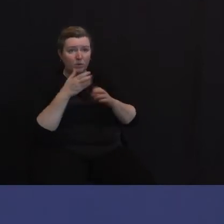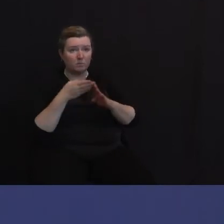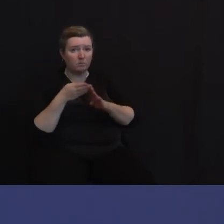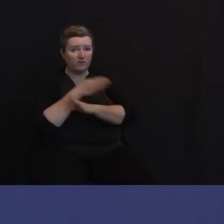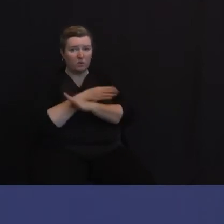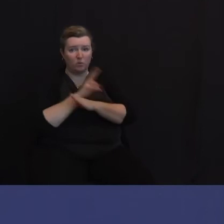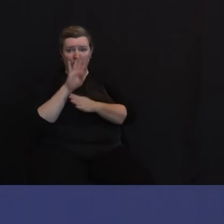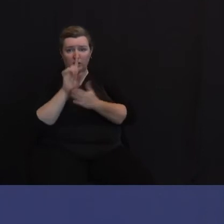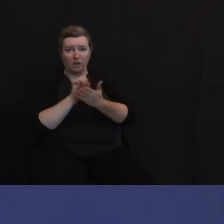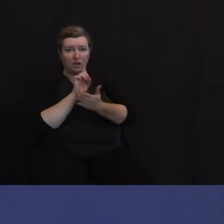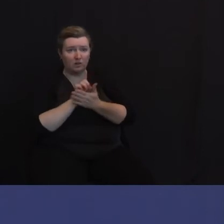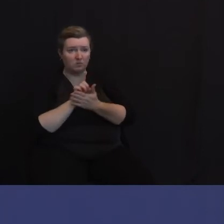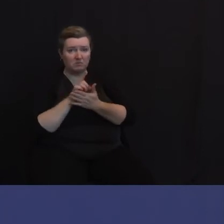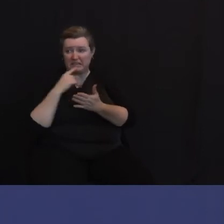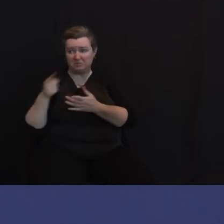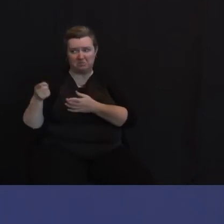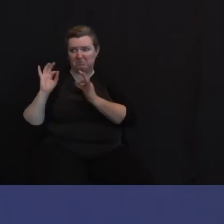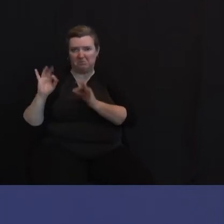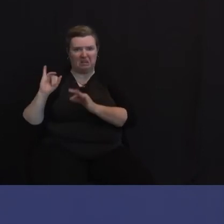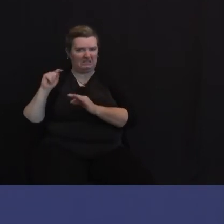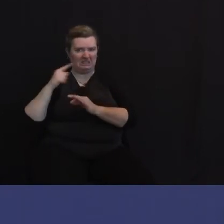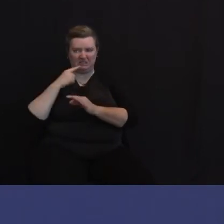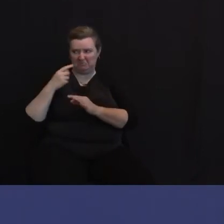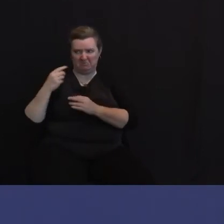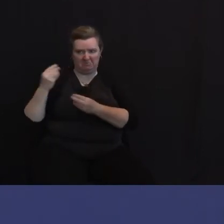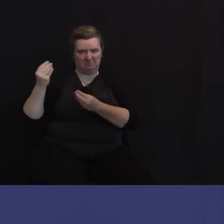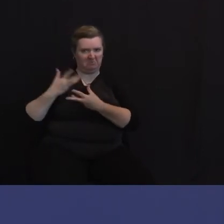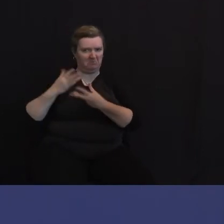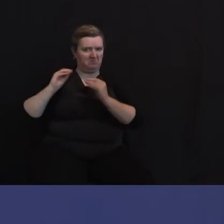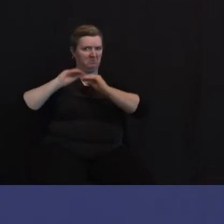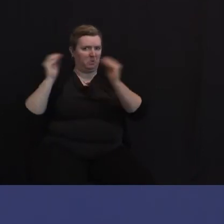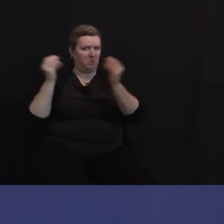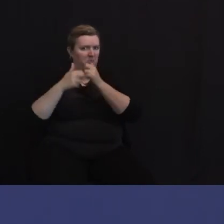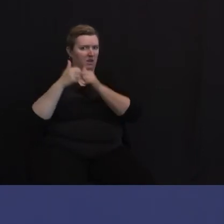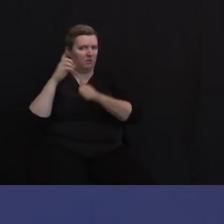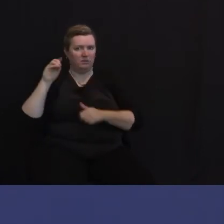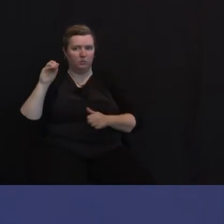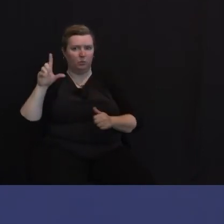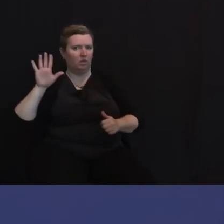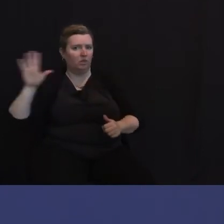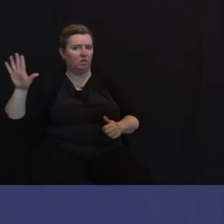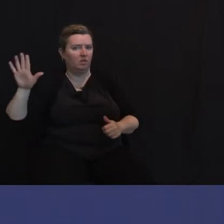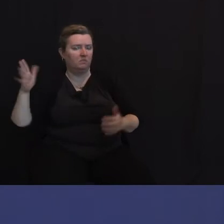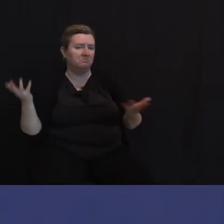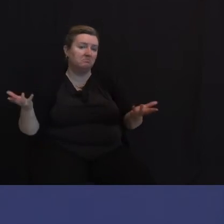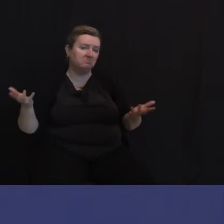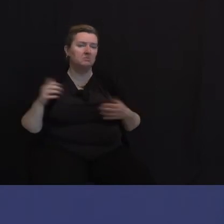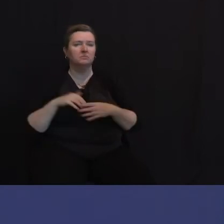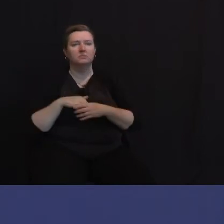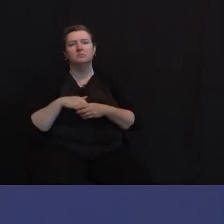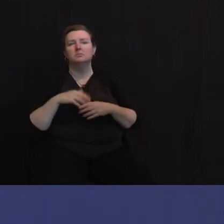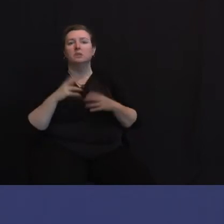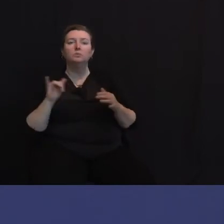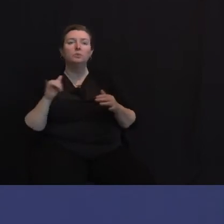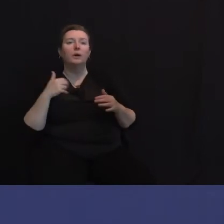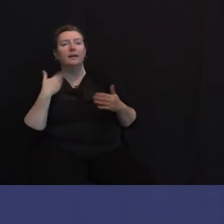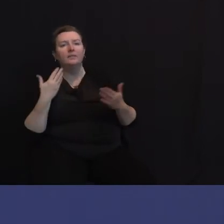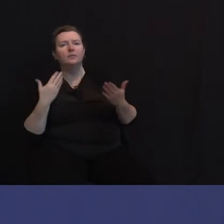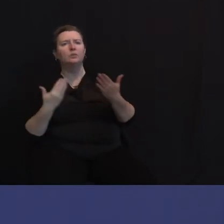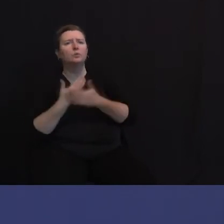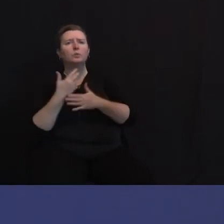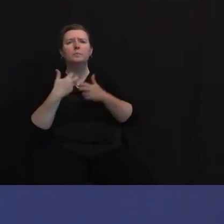could. And then Rob himself said the following: there was an unforeseen issue paying the new $300 at the